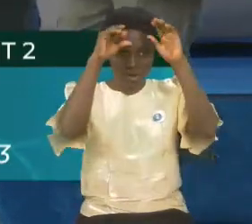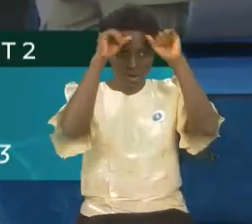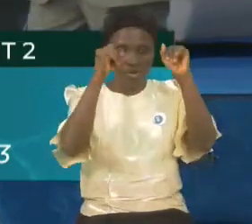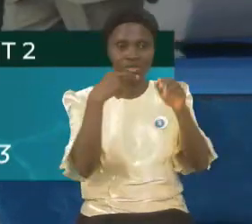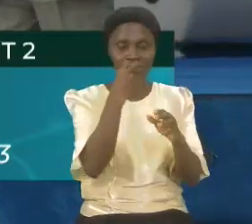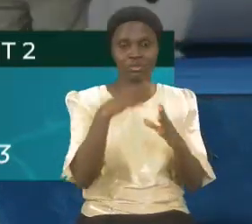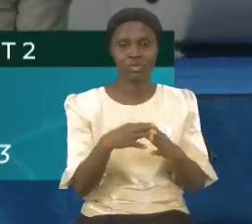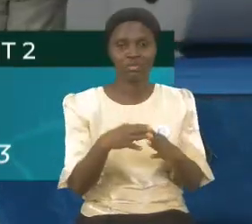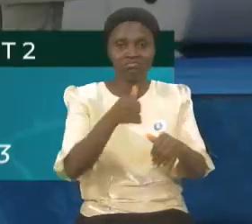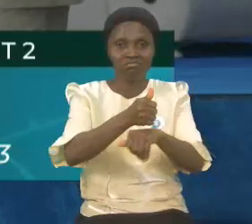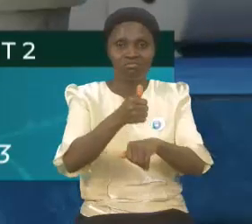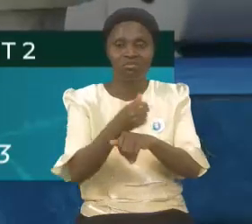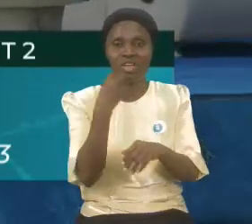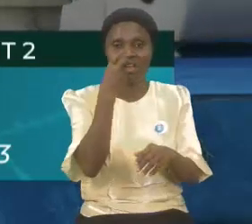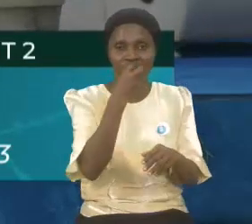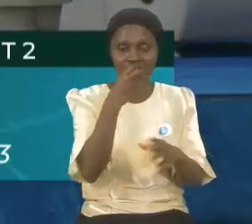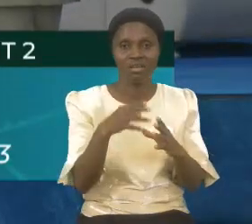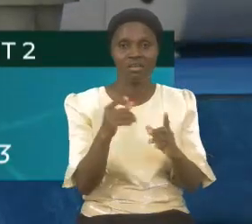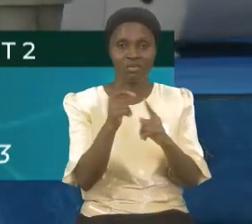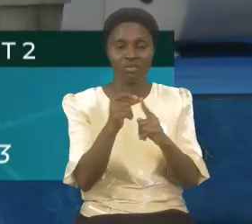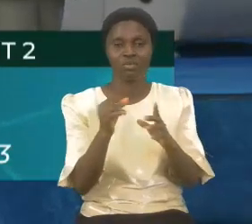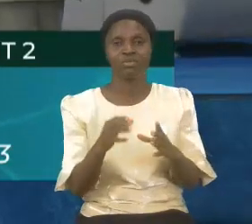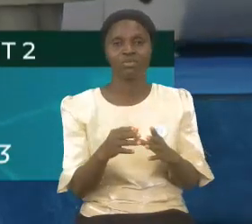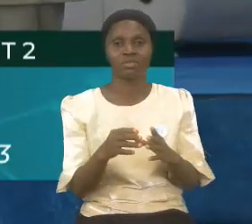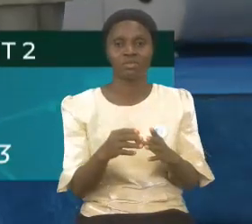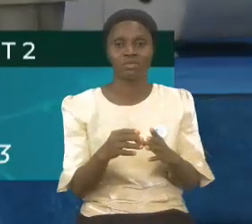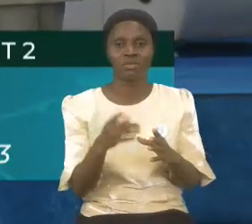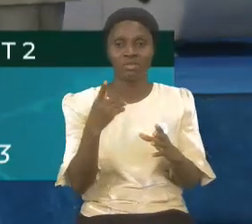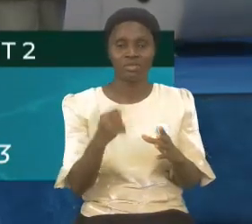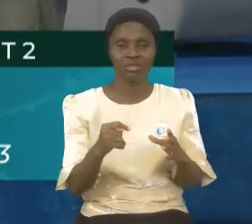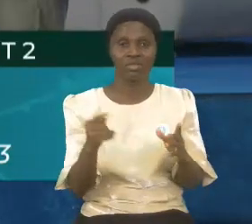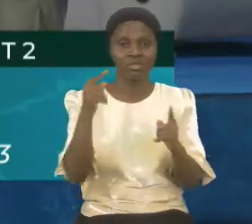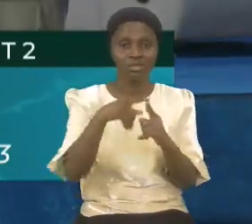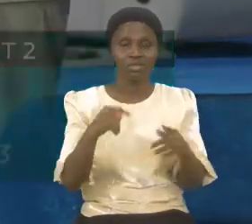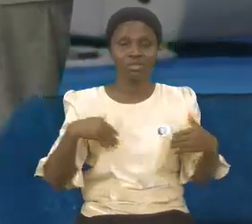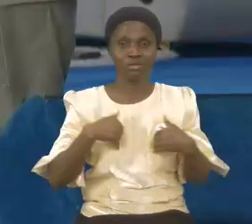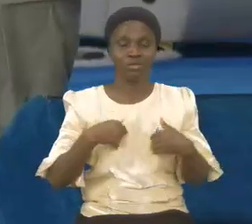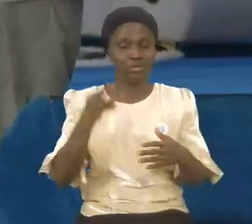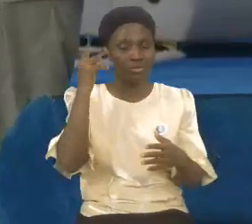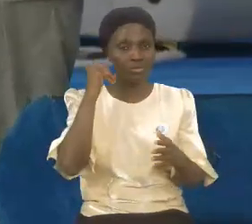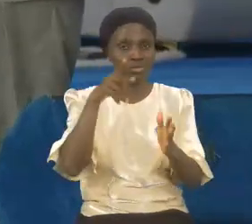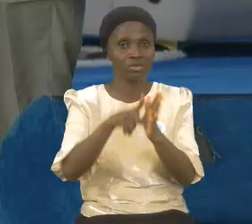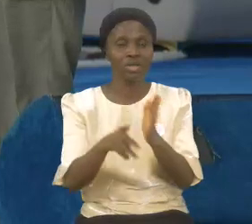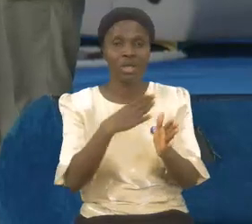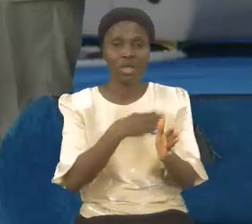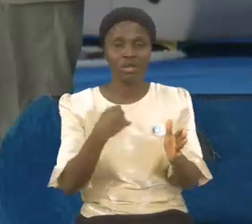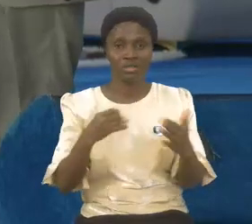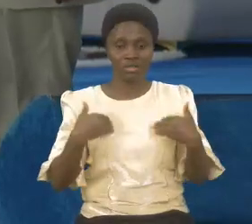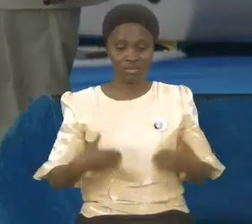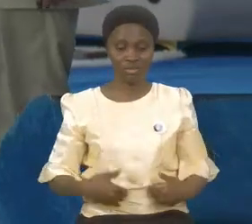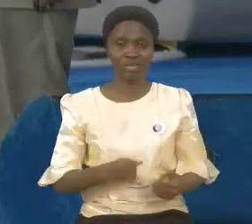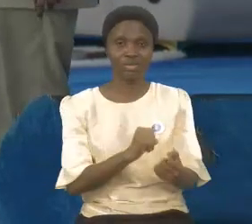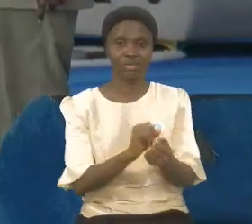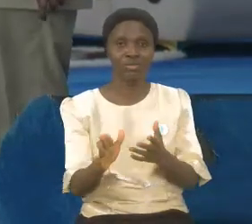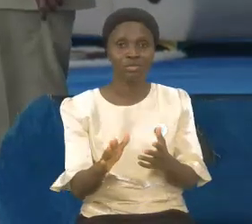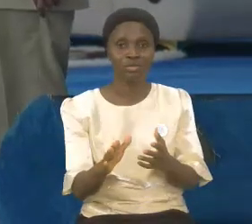I beheld even till the beast was slain and the body destroyed and given